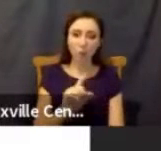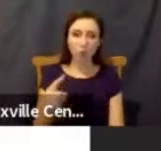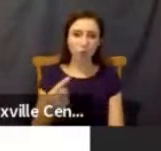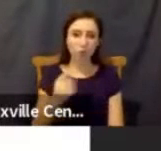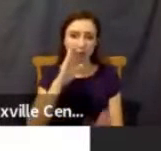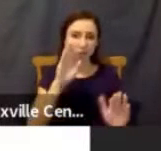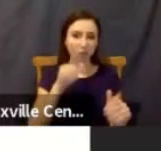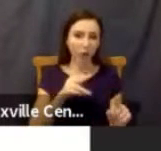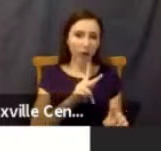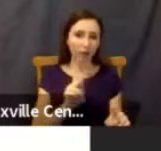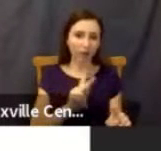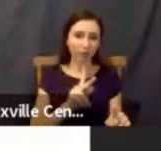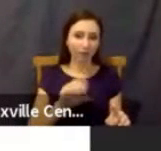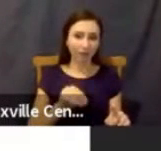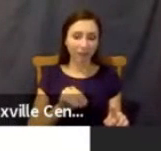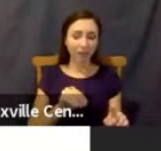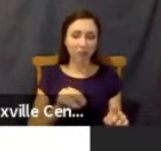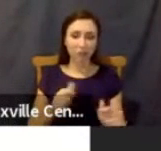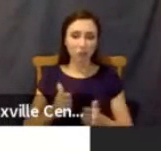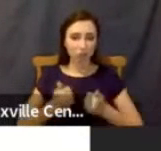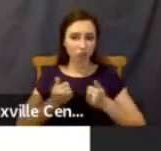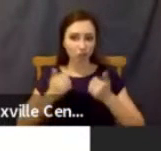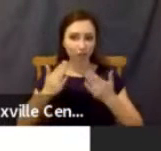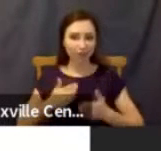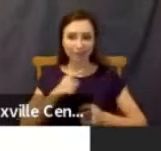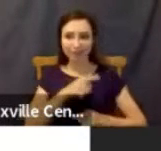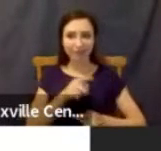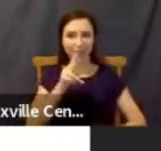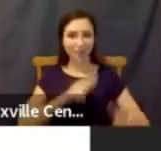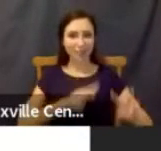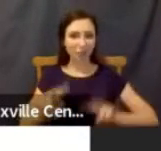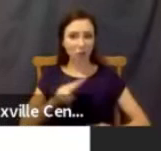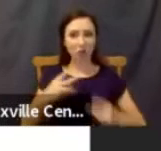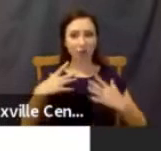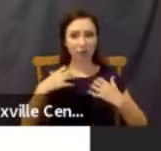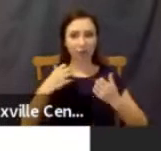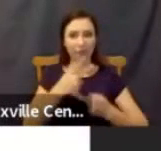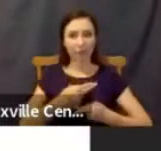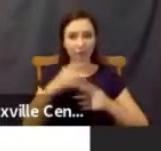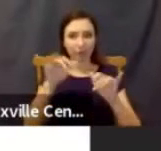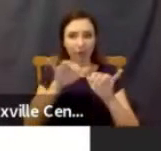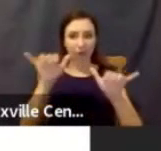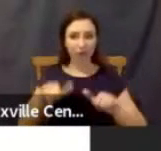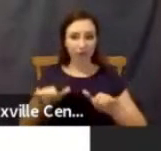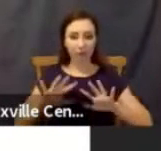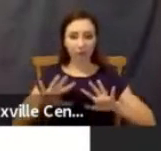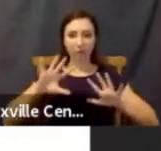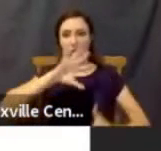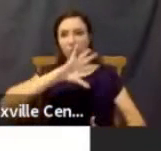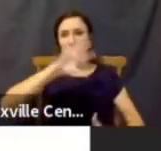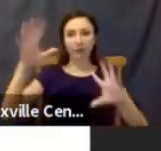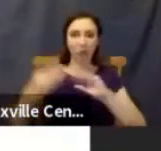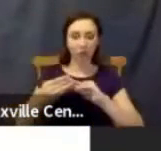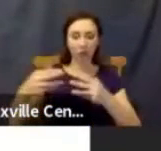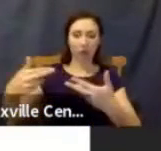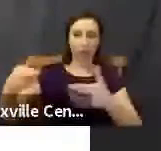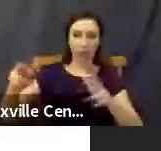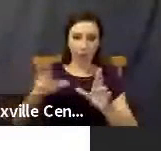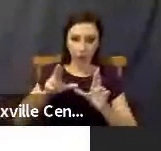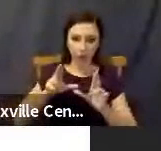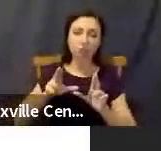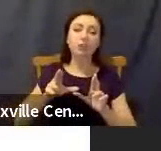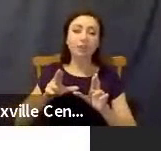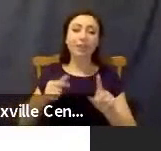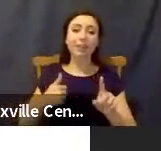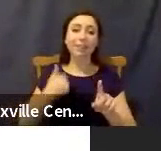at Knox County residents. This really looks at the healthcare system in our region. And of course, it probably